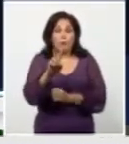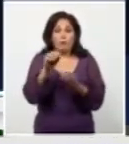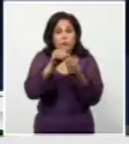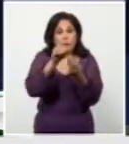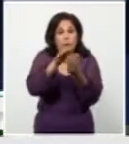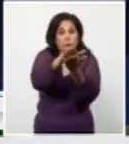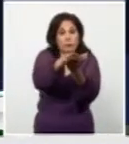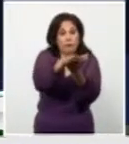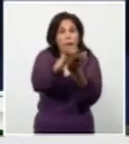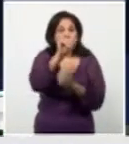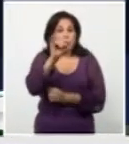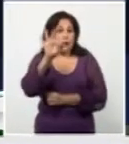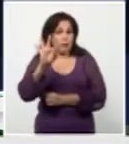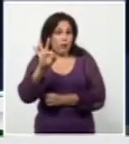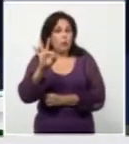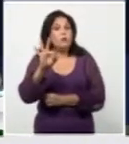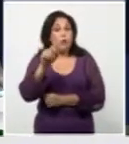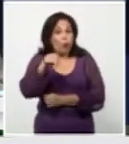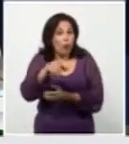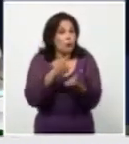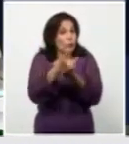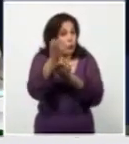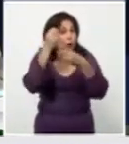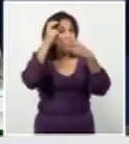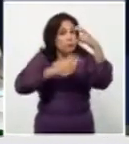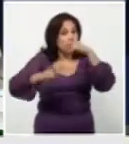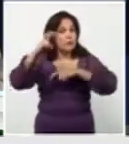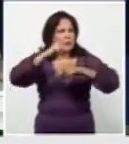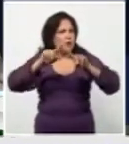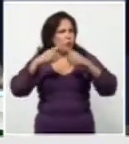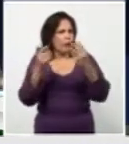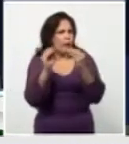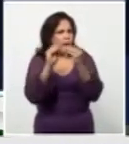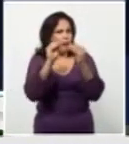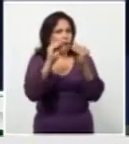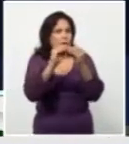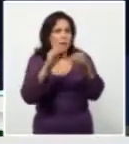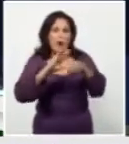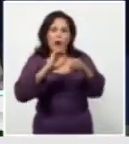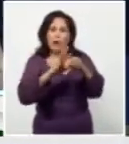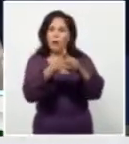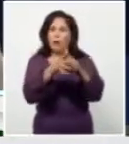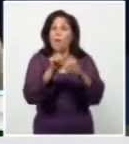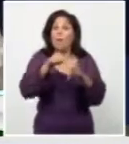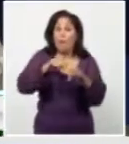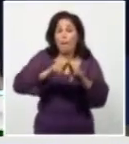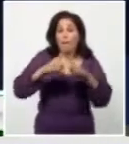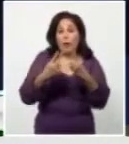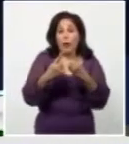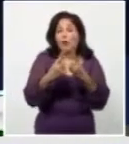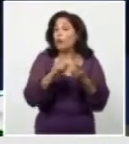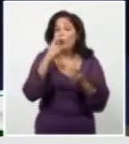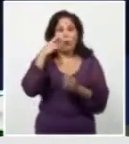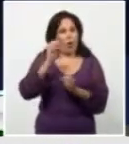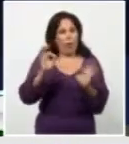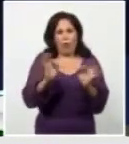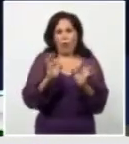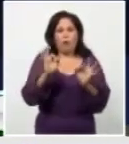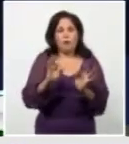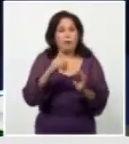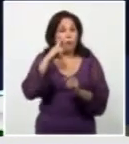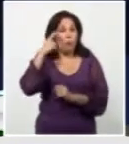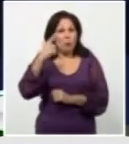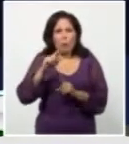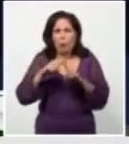situation now total 68. Our personnel still work in the contact tracing in an effort to determine the source of